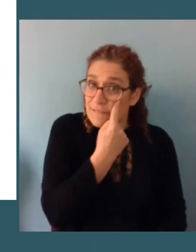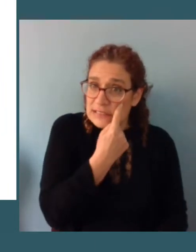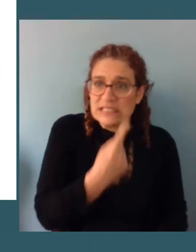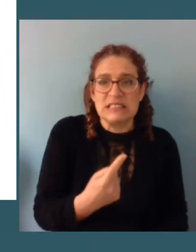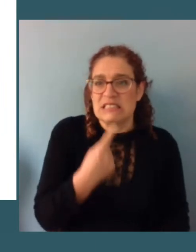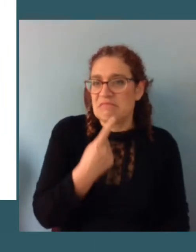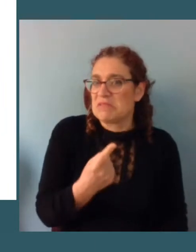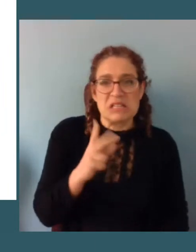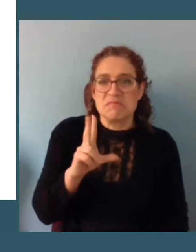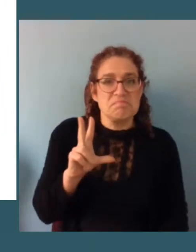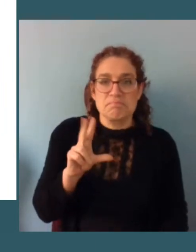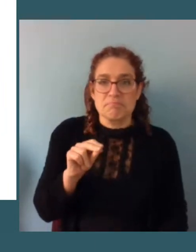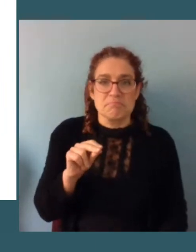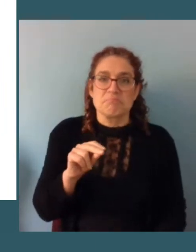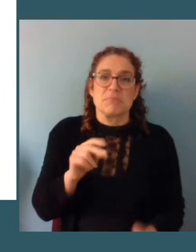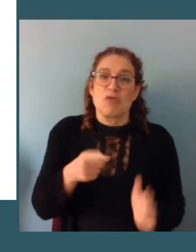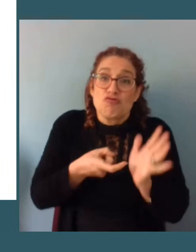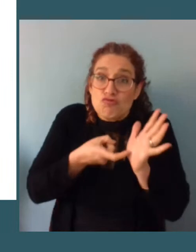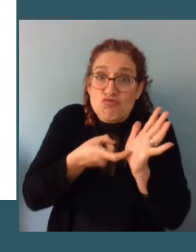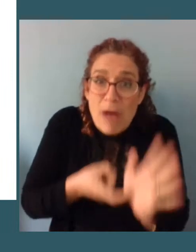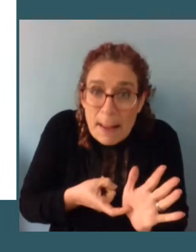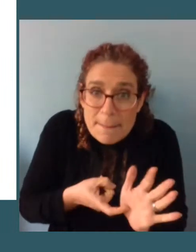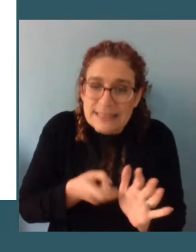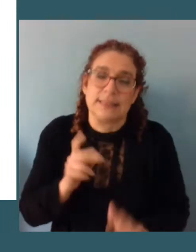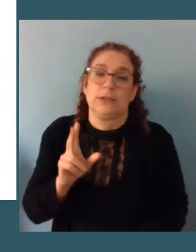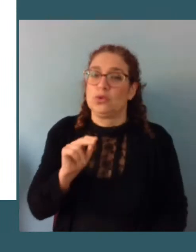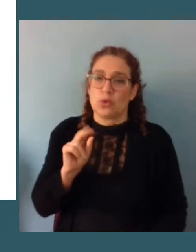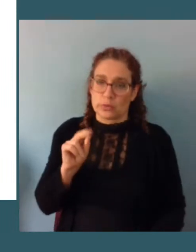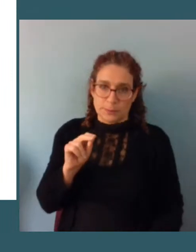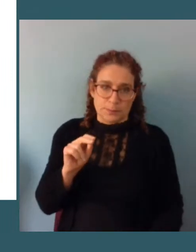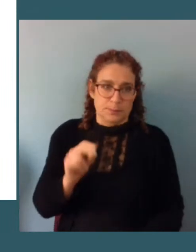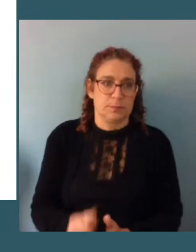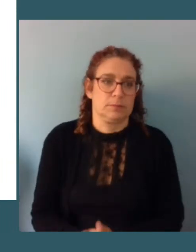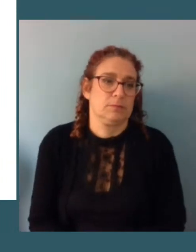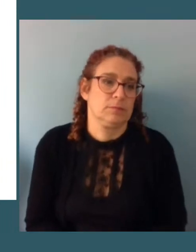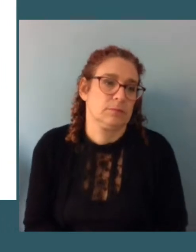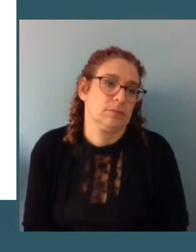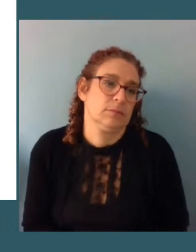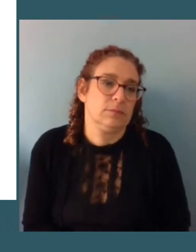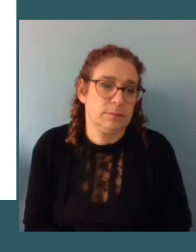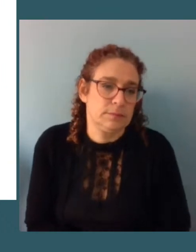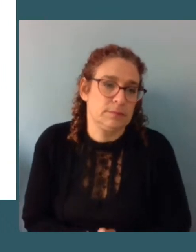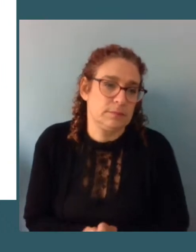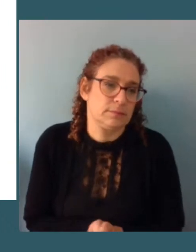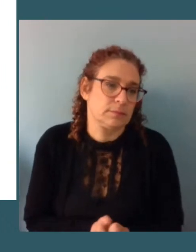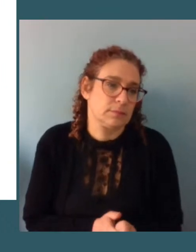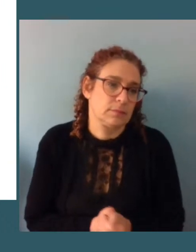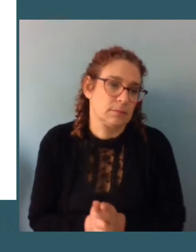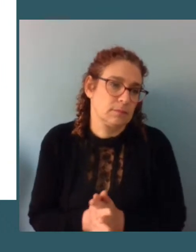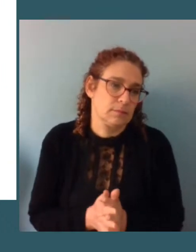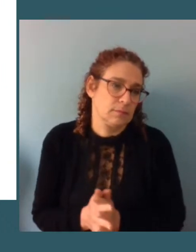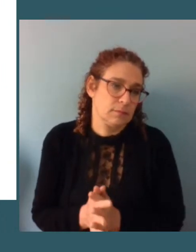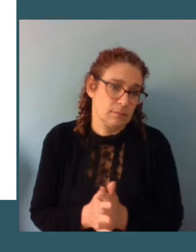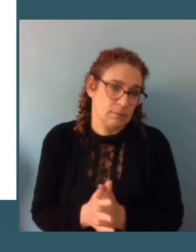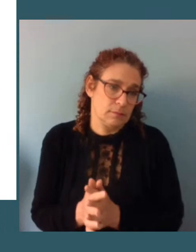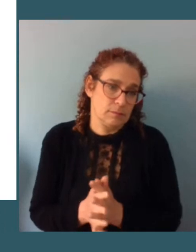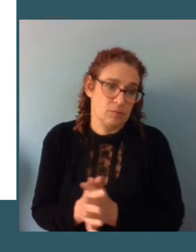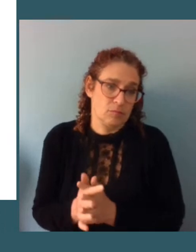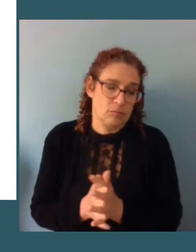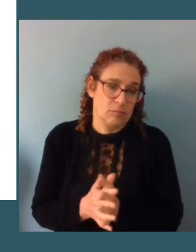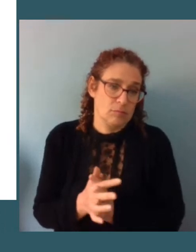couldn't actually give any recommendations for or against it. Or altering the duration of